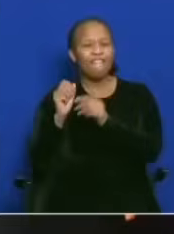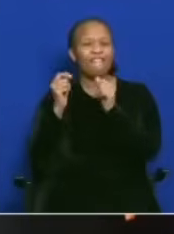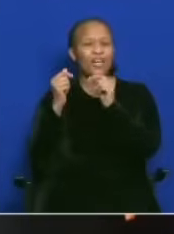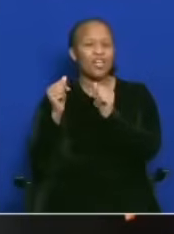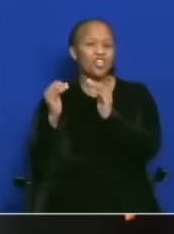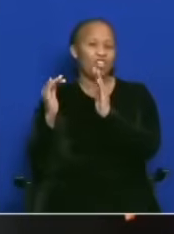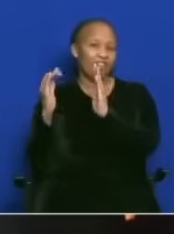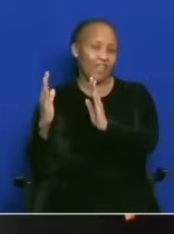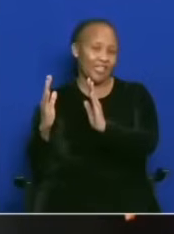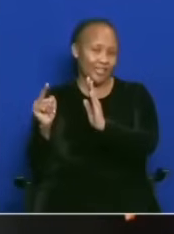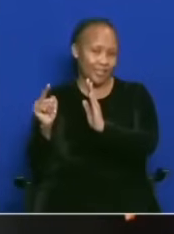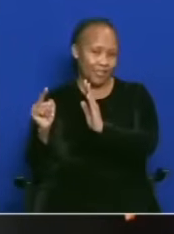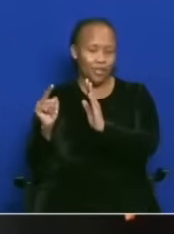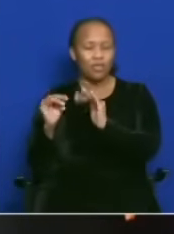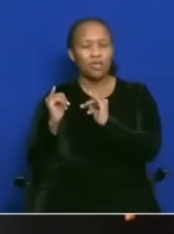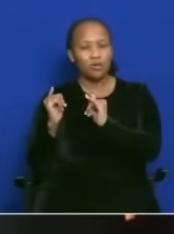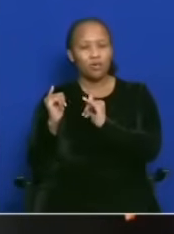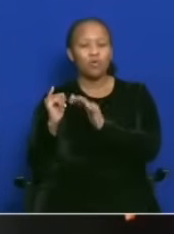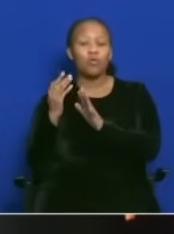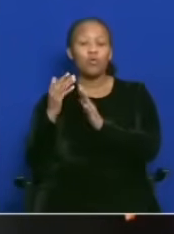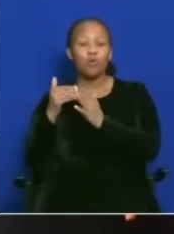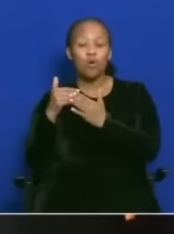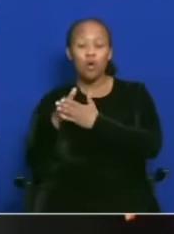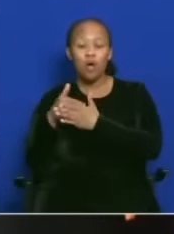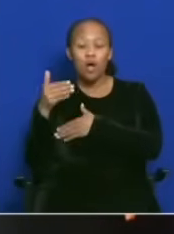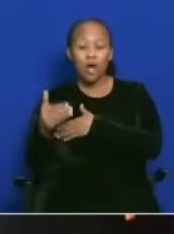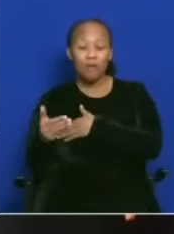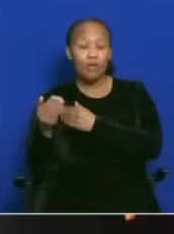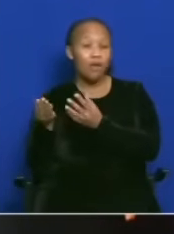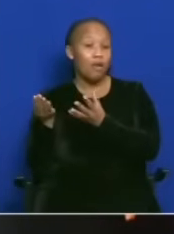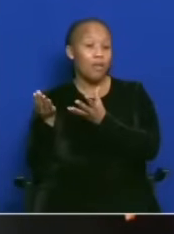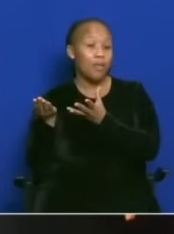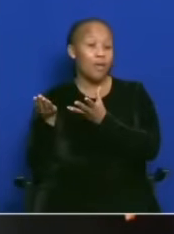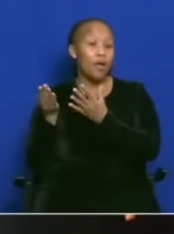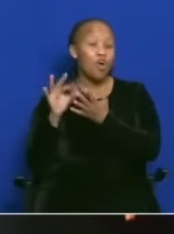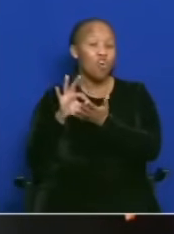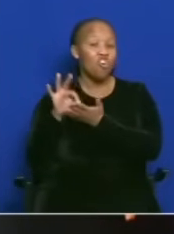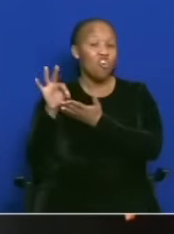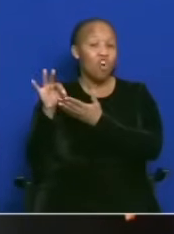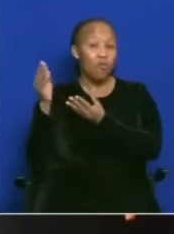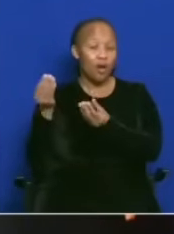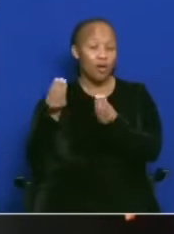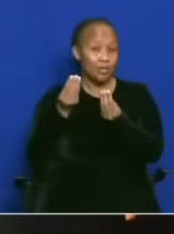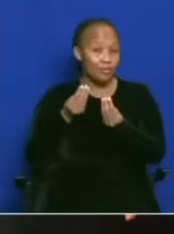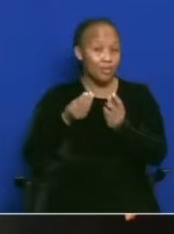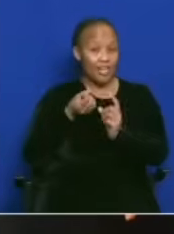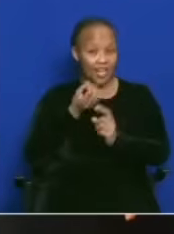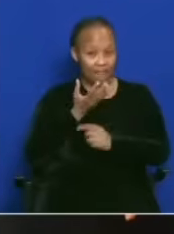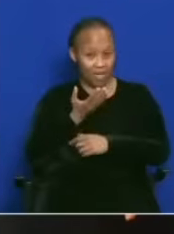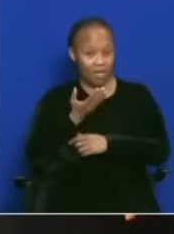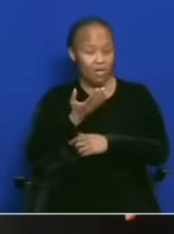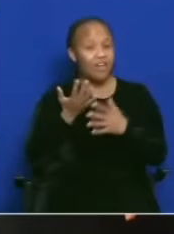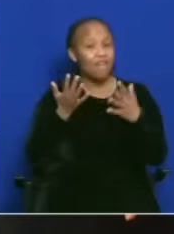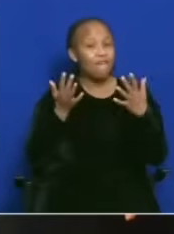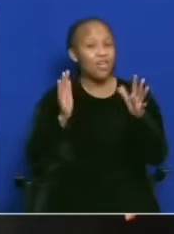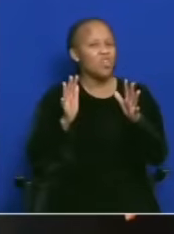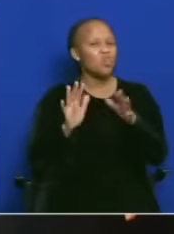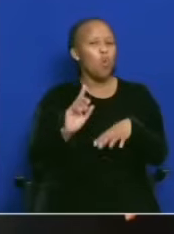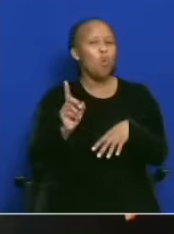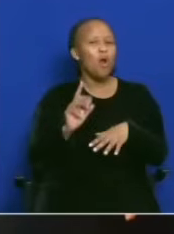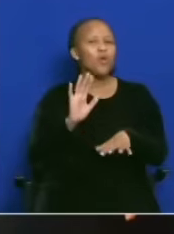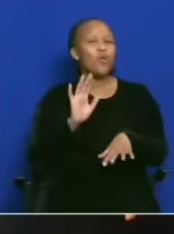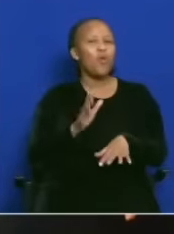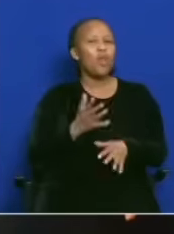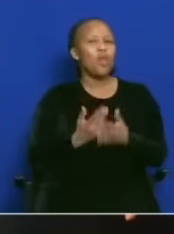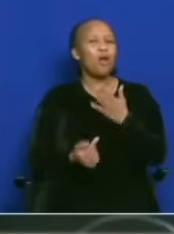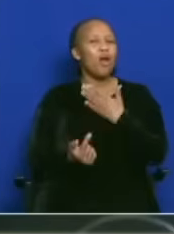what happens after the award after the contract is awarded, and particularly issues of pricing and